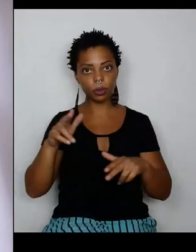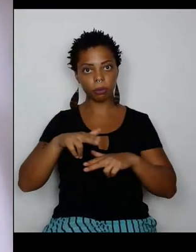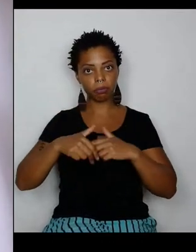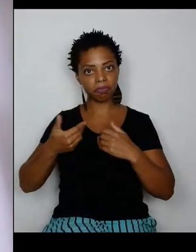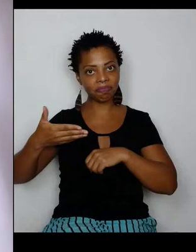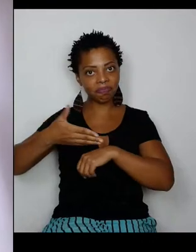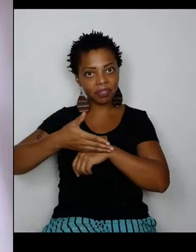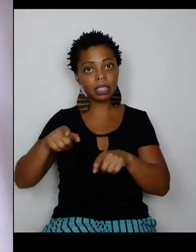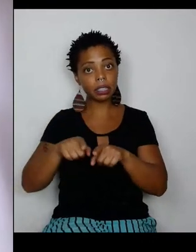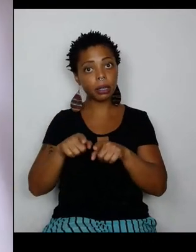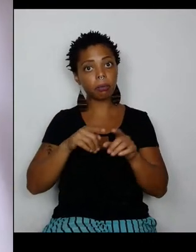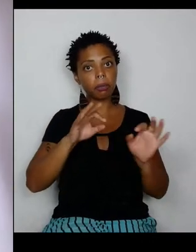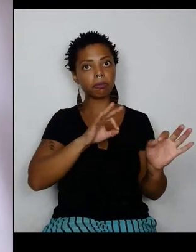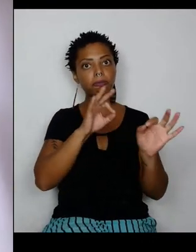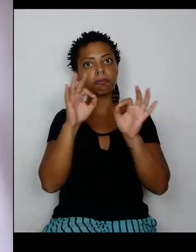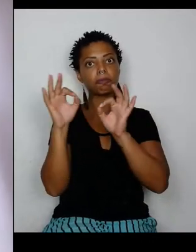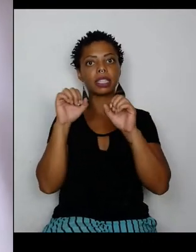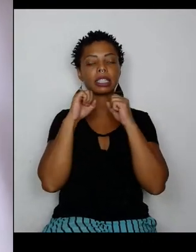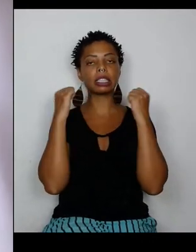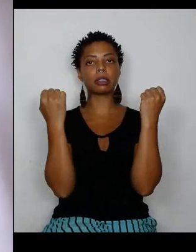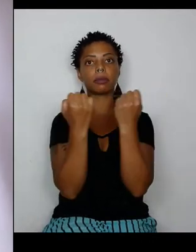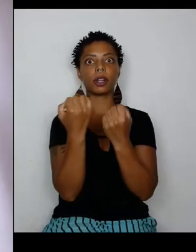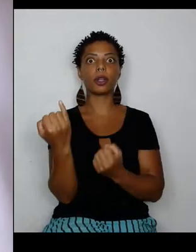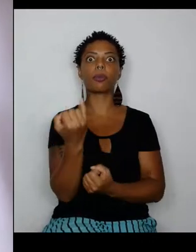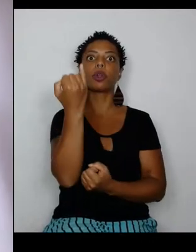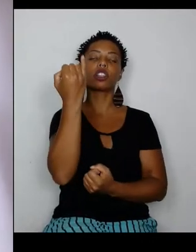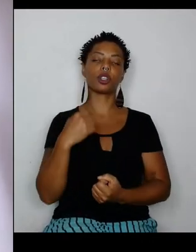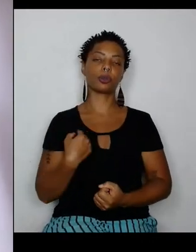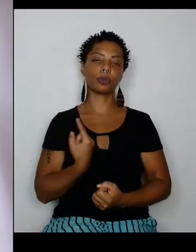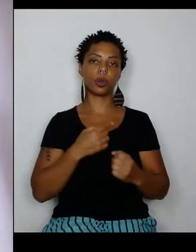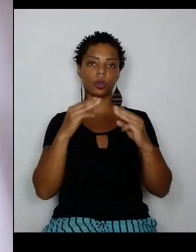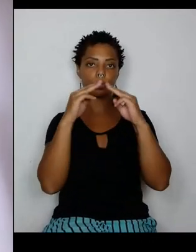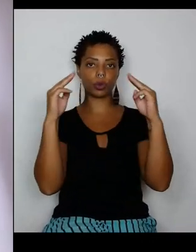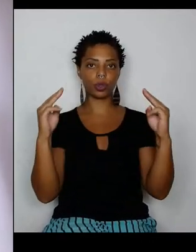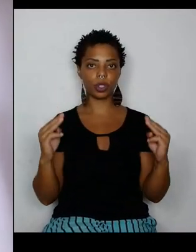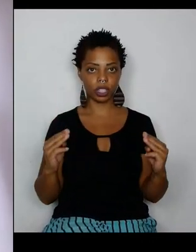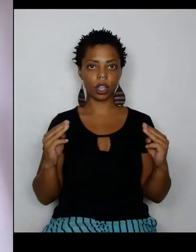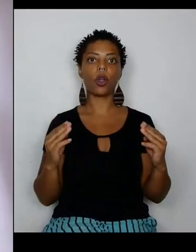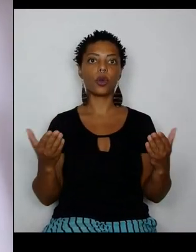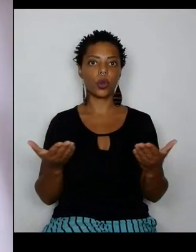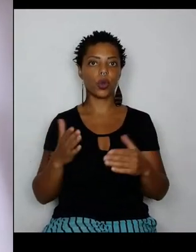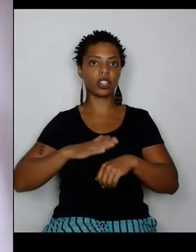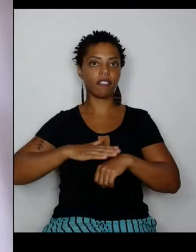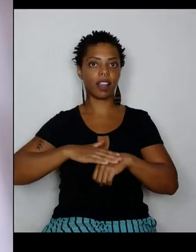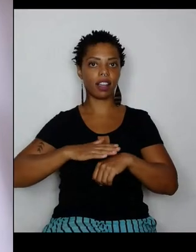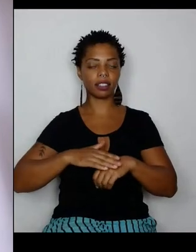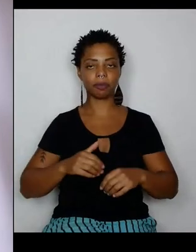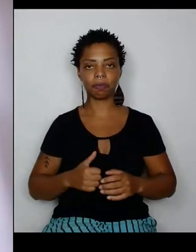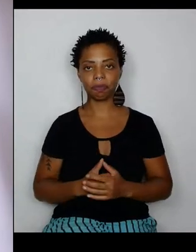and thank you for your presence thank you for joining us in this important seminar for the museum